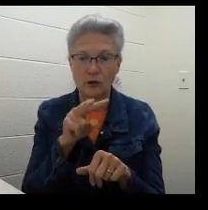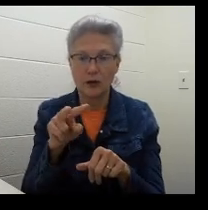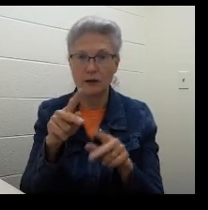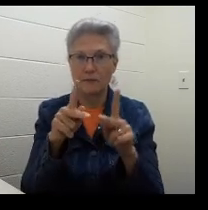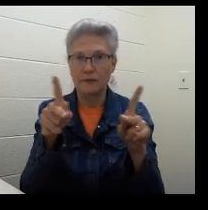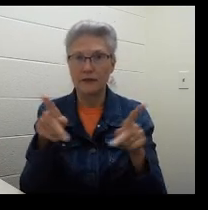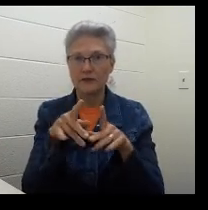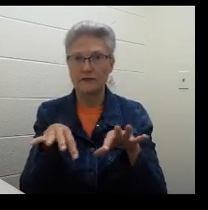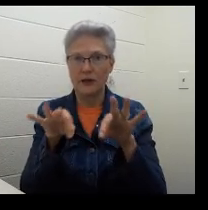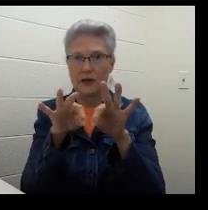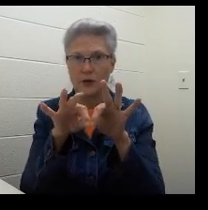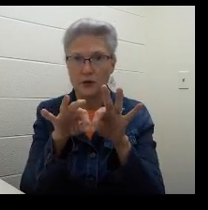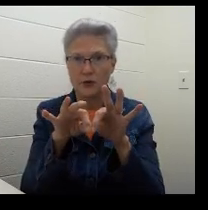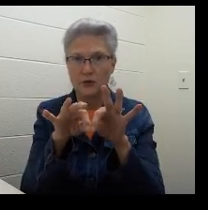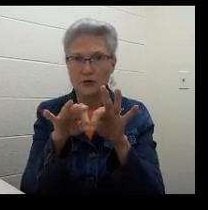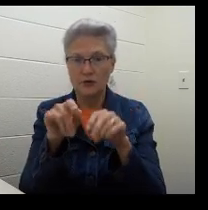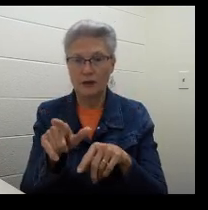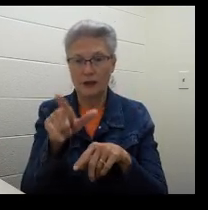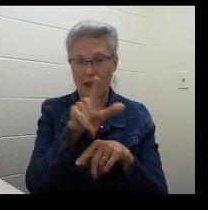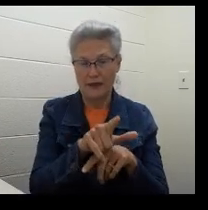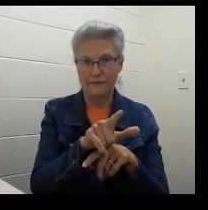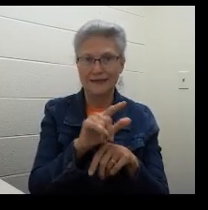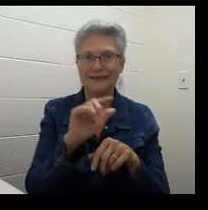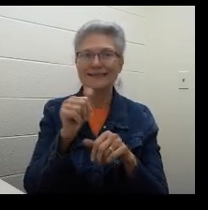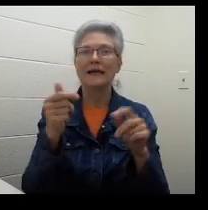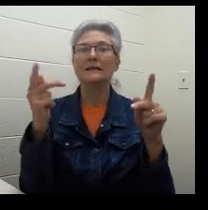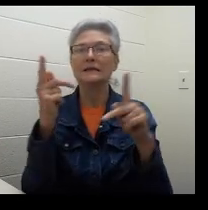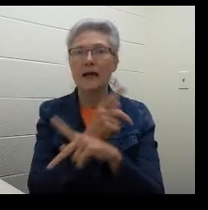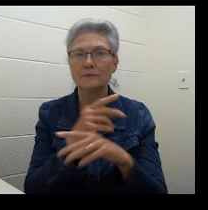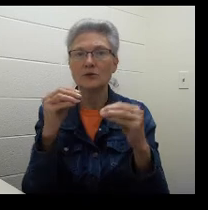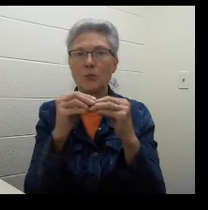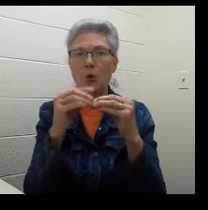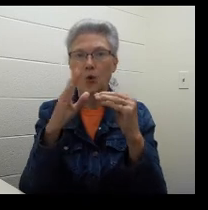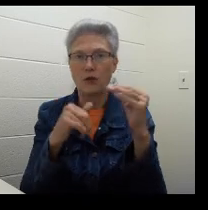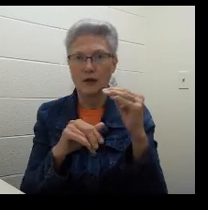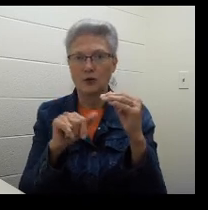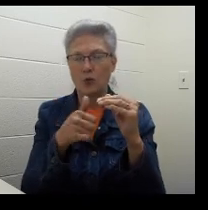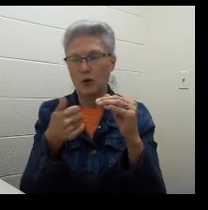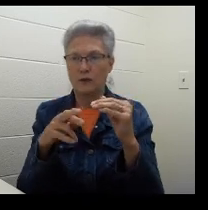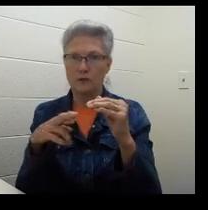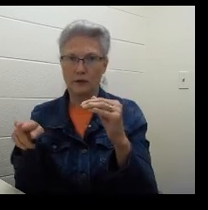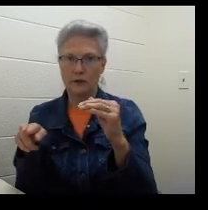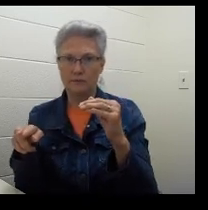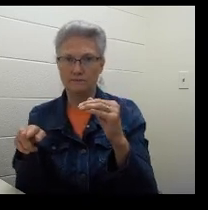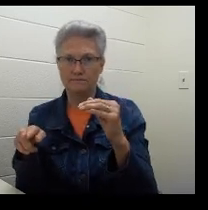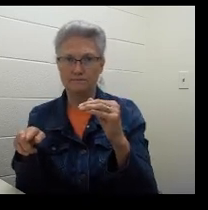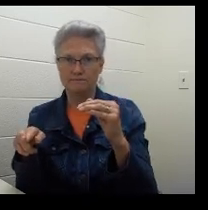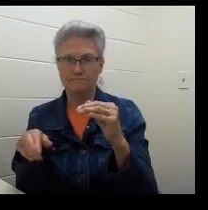value, the place value to the left is 10 times greater than the one on its right.